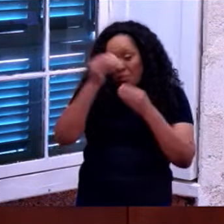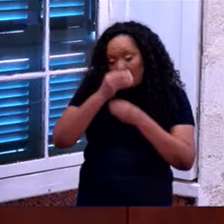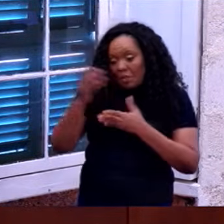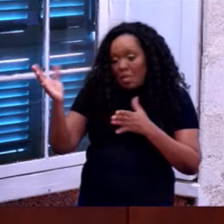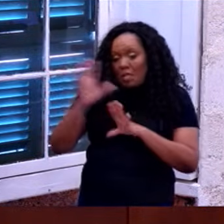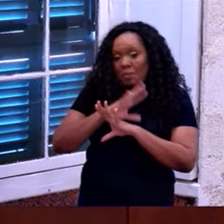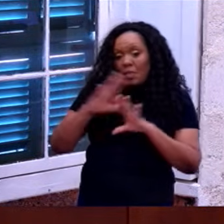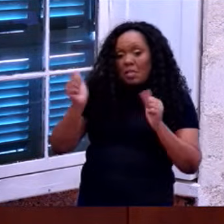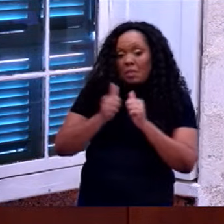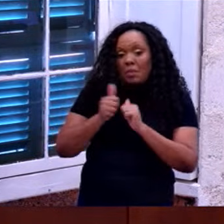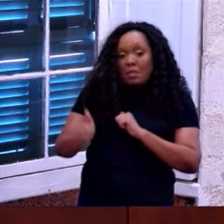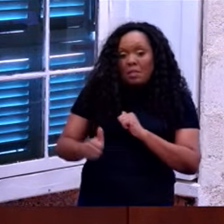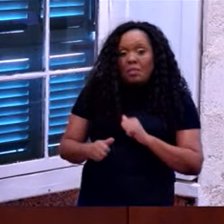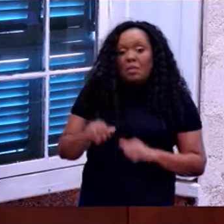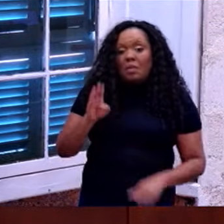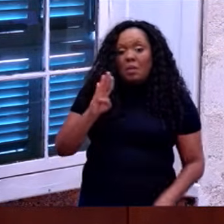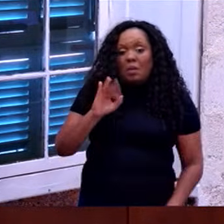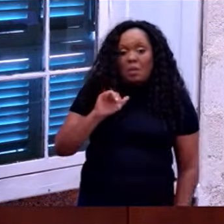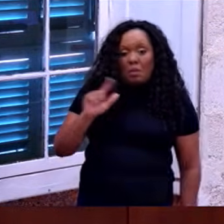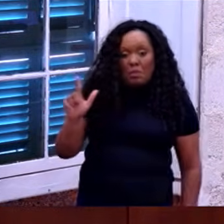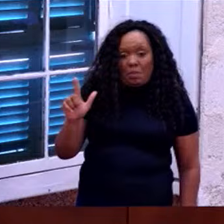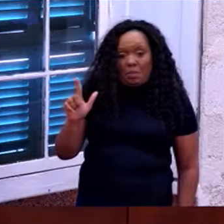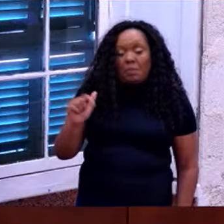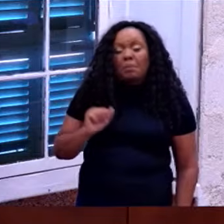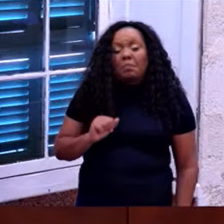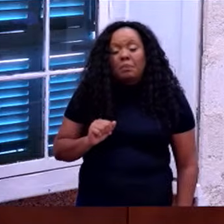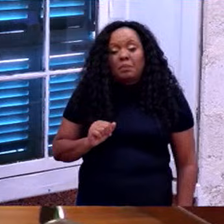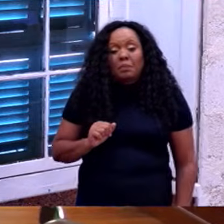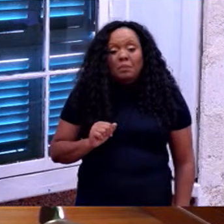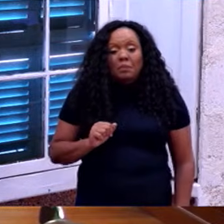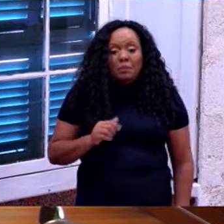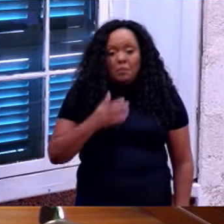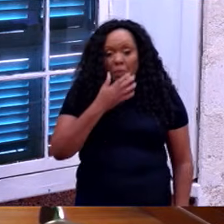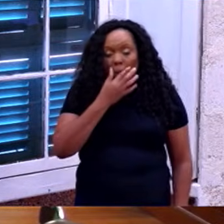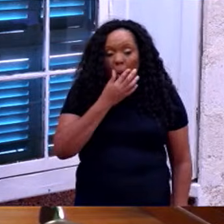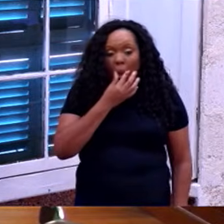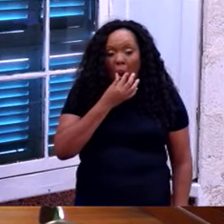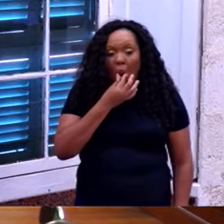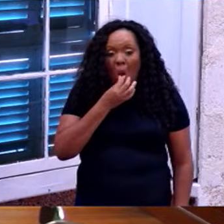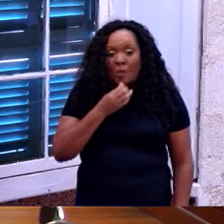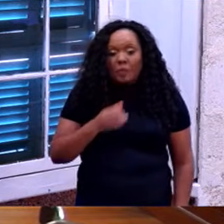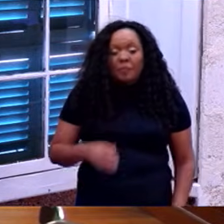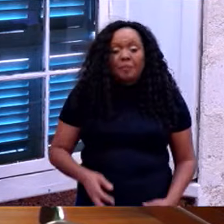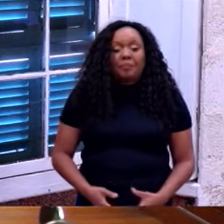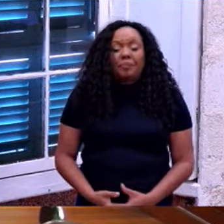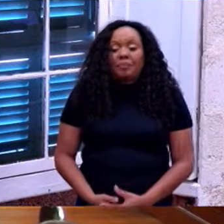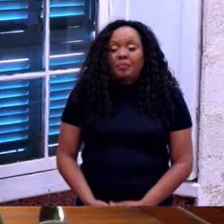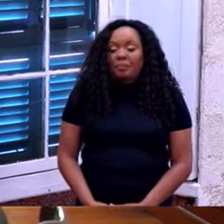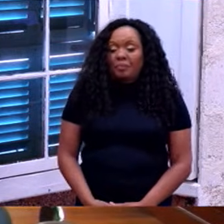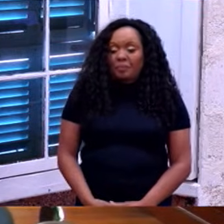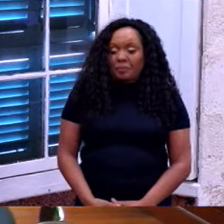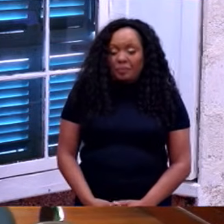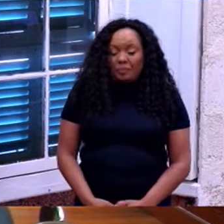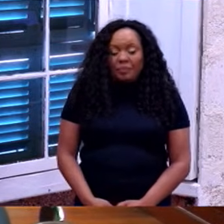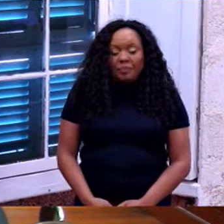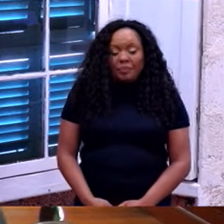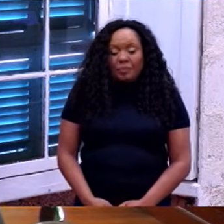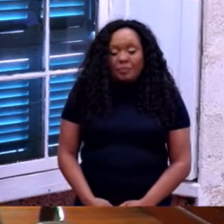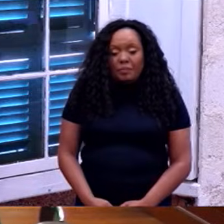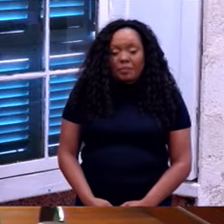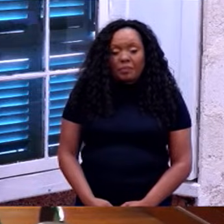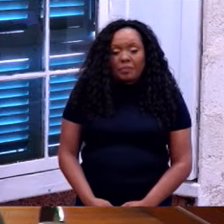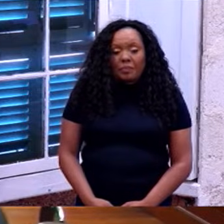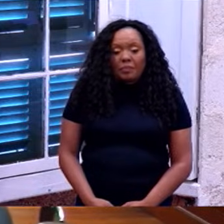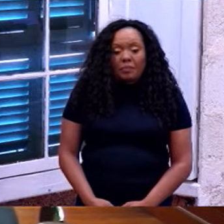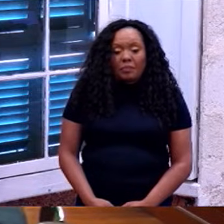President the passing of one bill in the committee phase. The question is that I do now report His Honor the President the passing